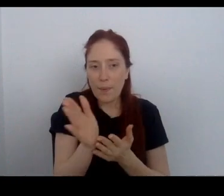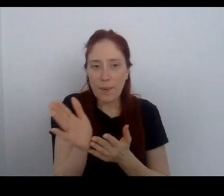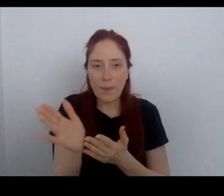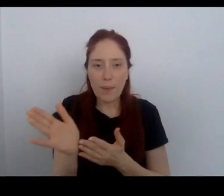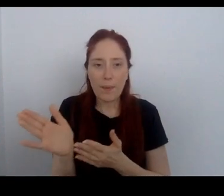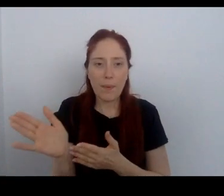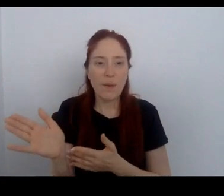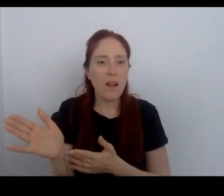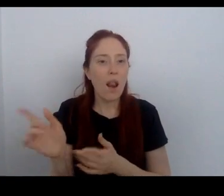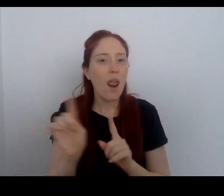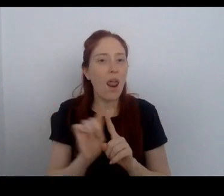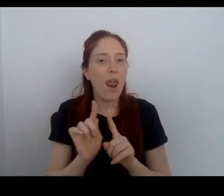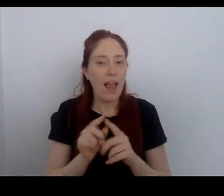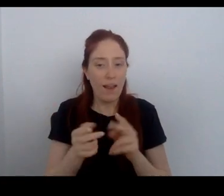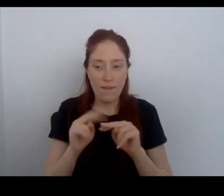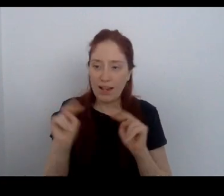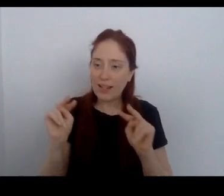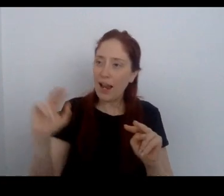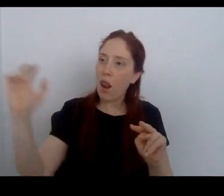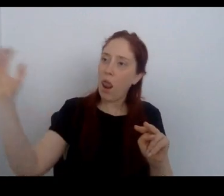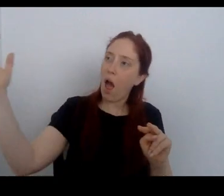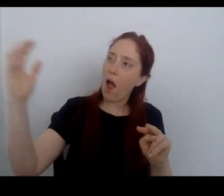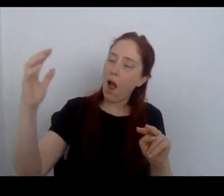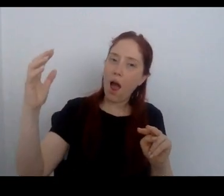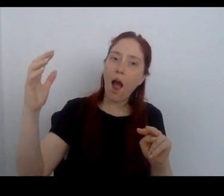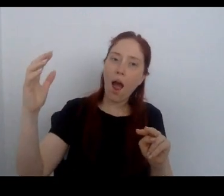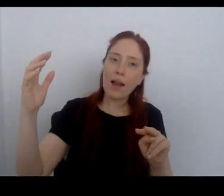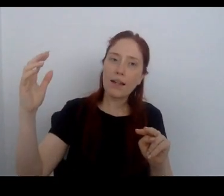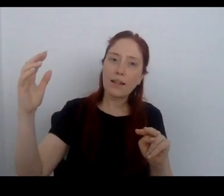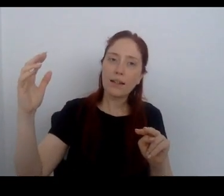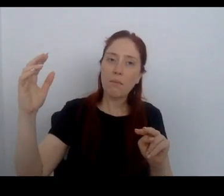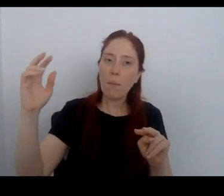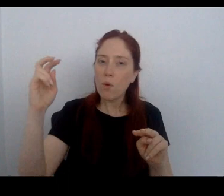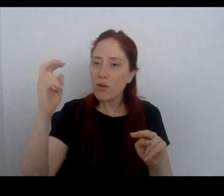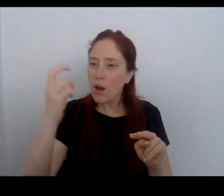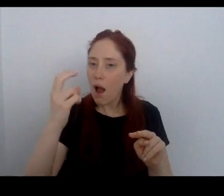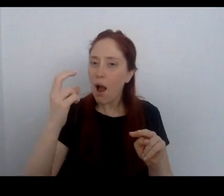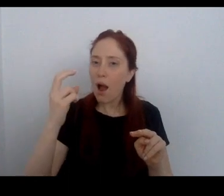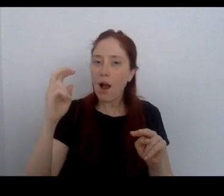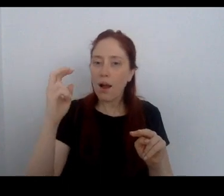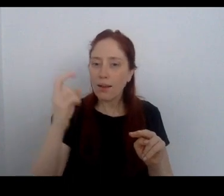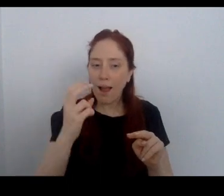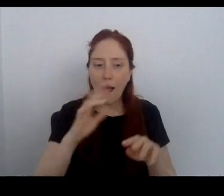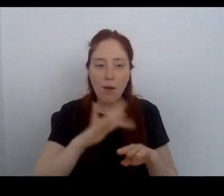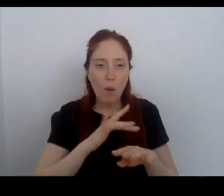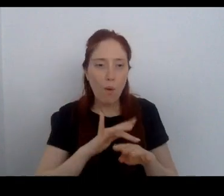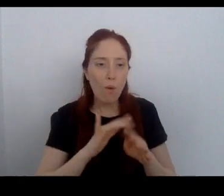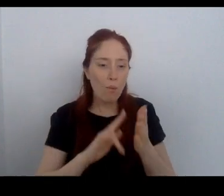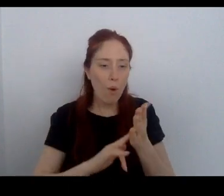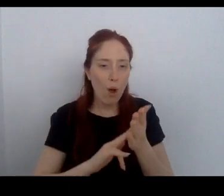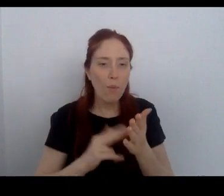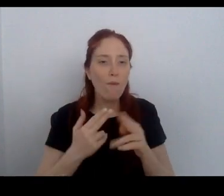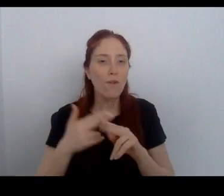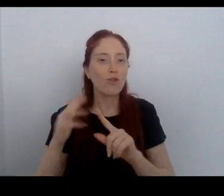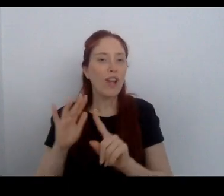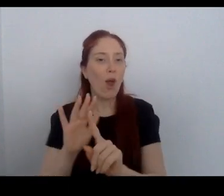wherever I see the light areas and saving smaller amounts of those darker colours for the shadows.